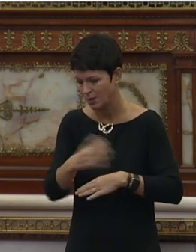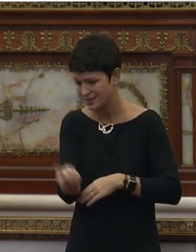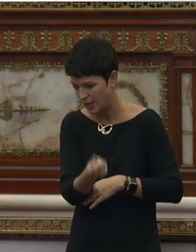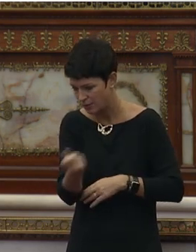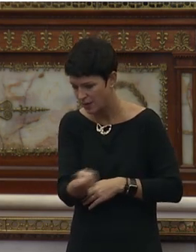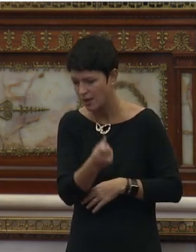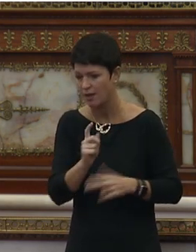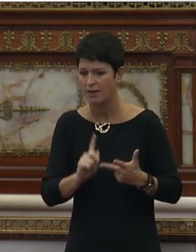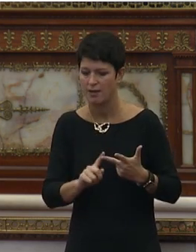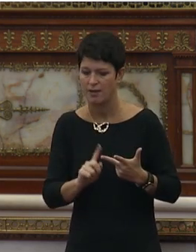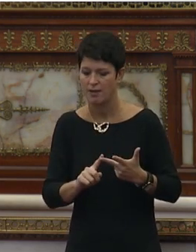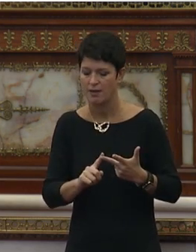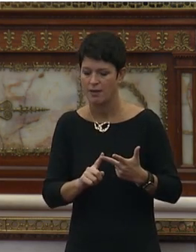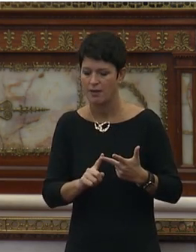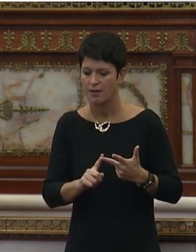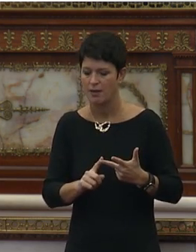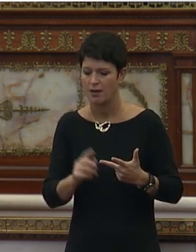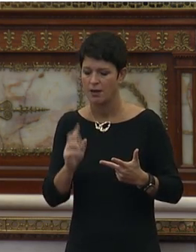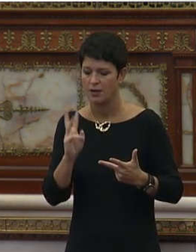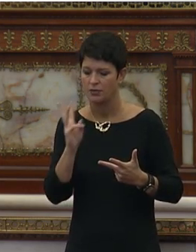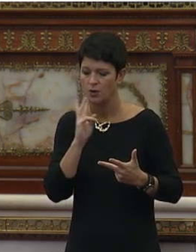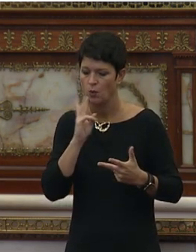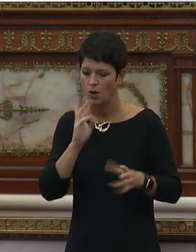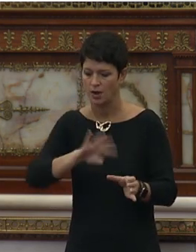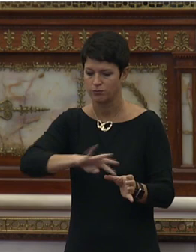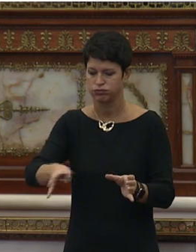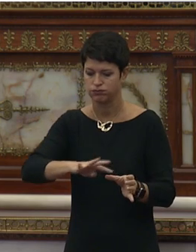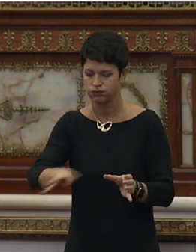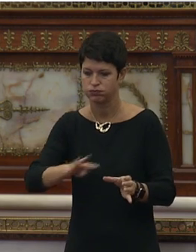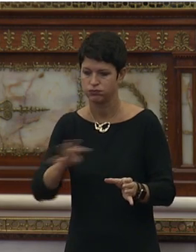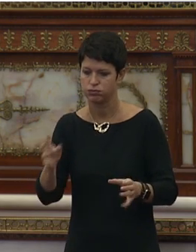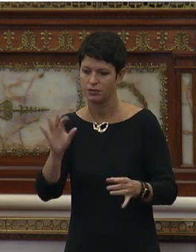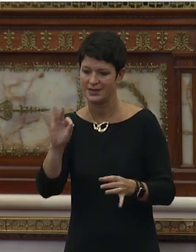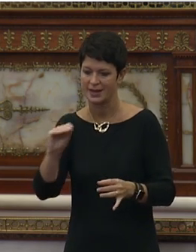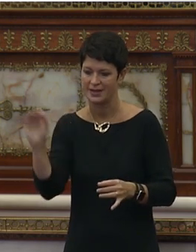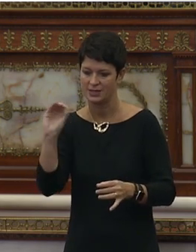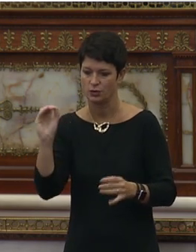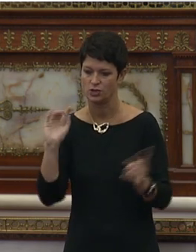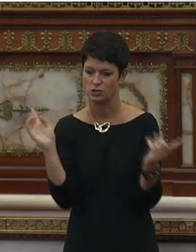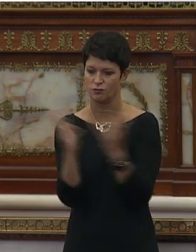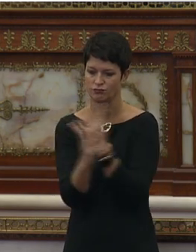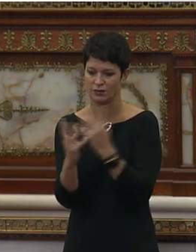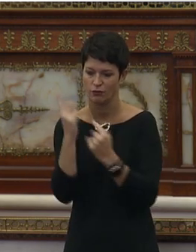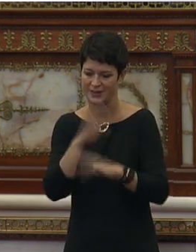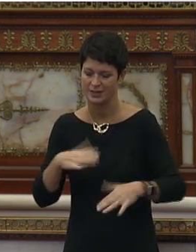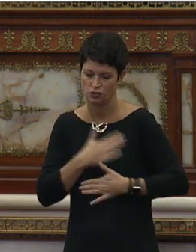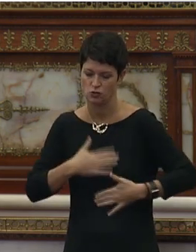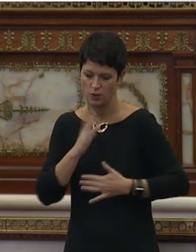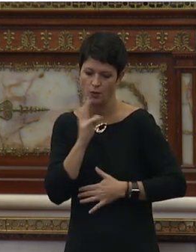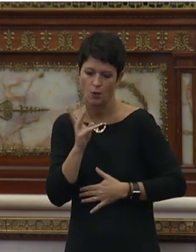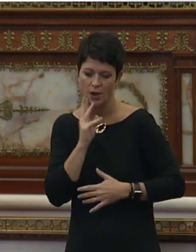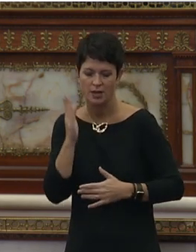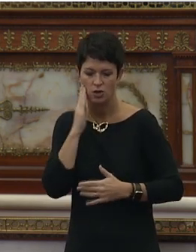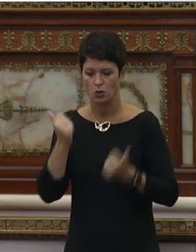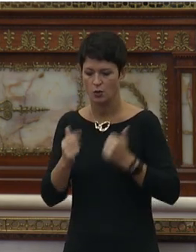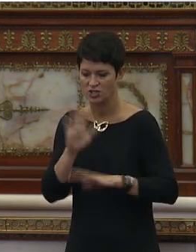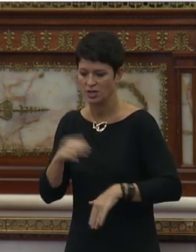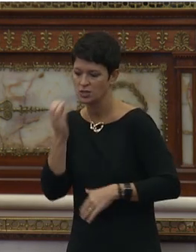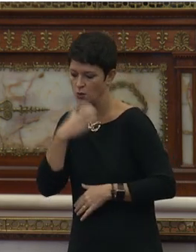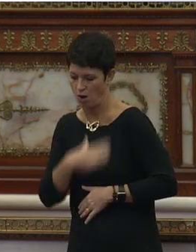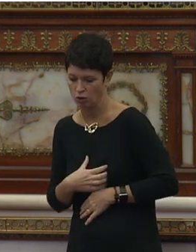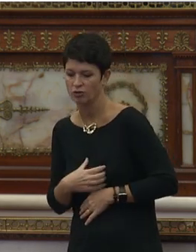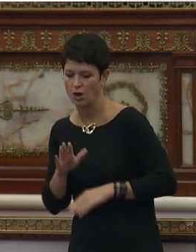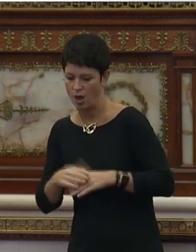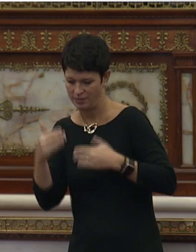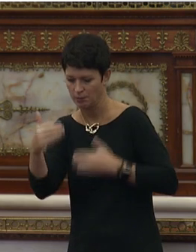Saturdays. They turned the water plugs on in 90-degree weather and knew which kids were hungry on that